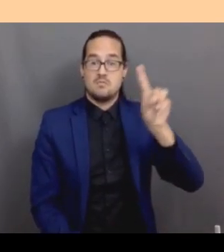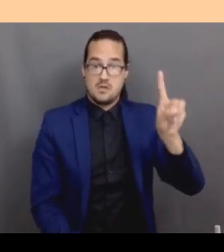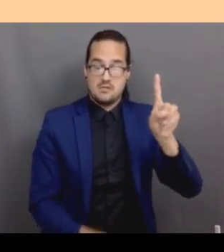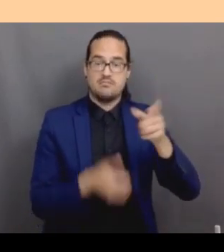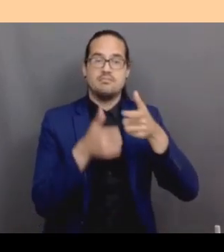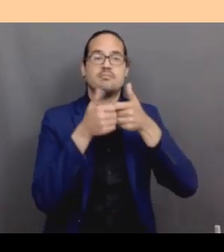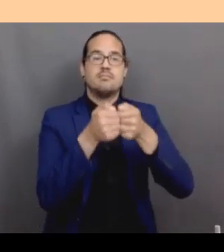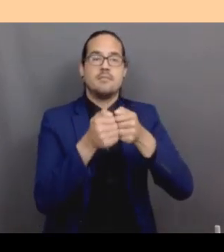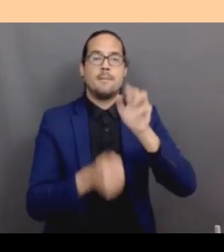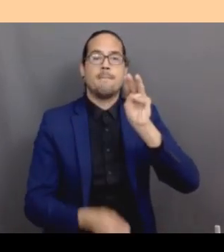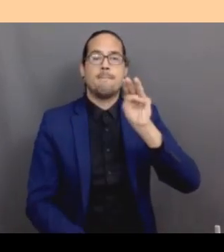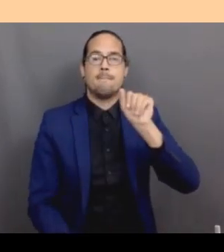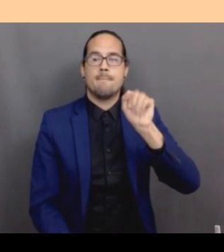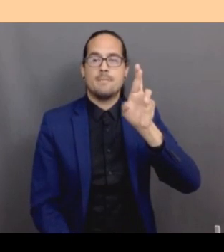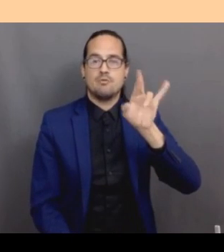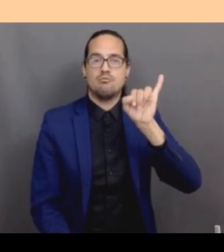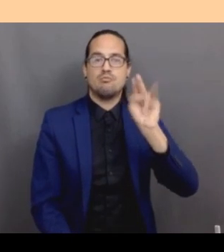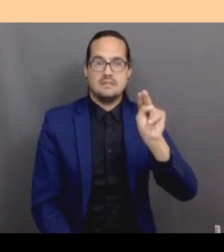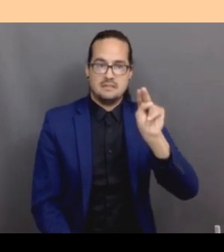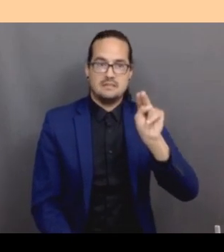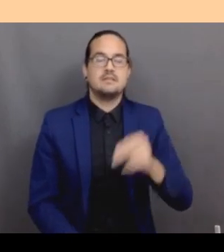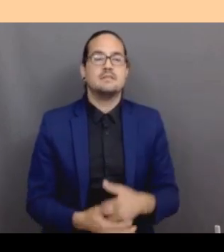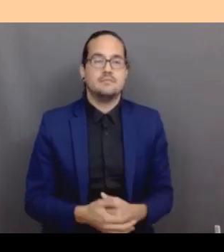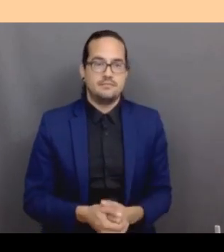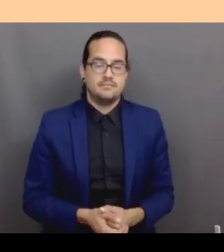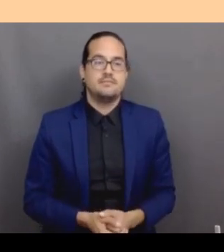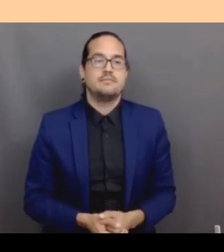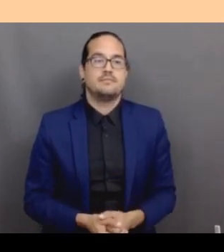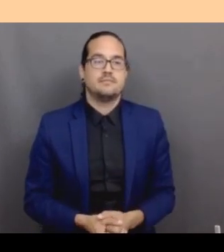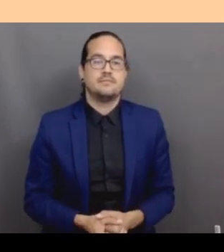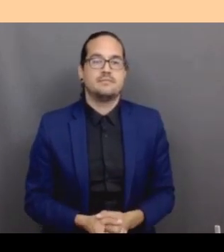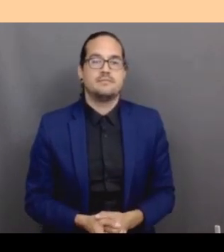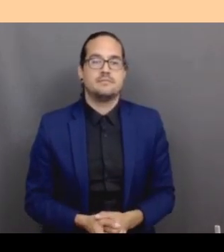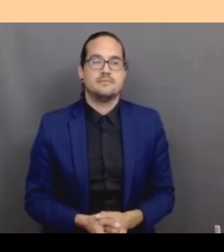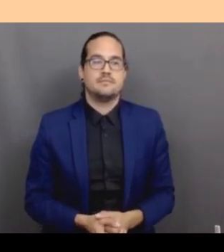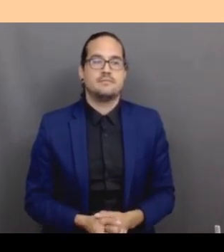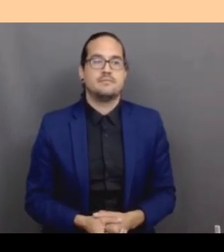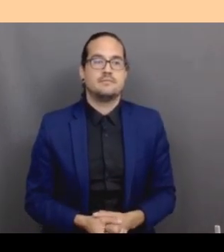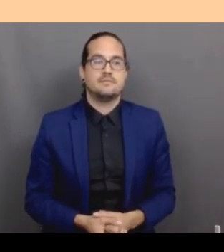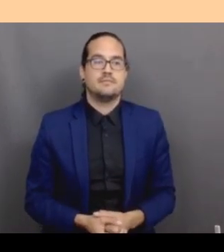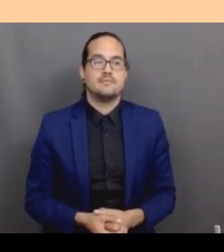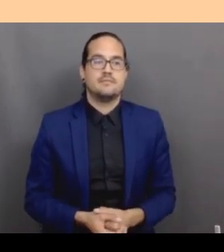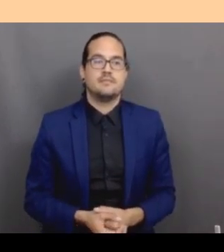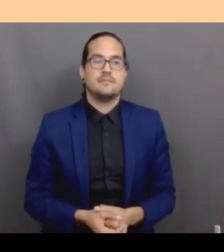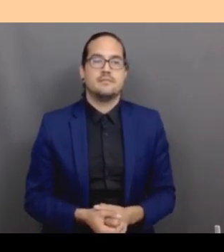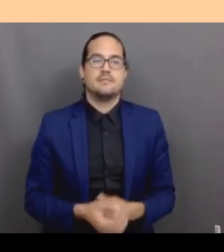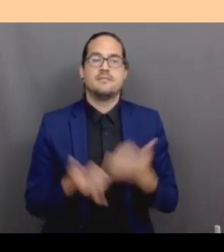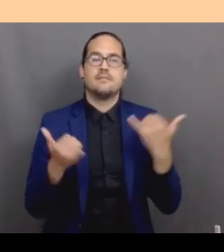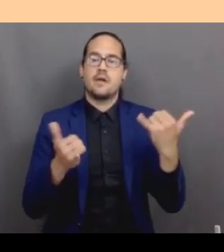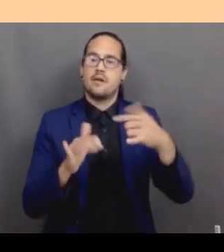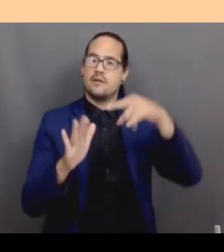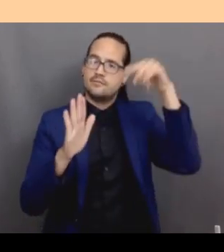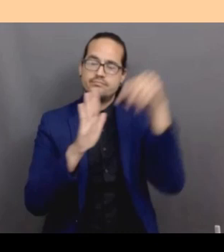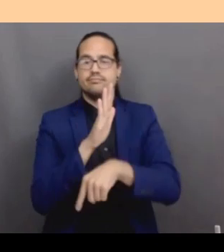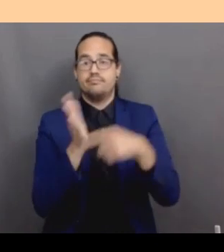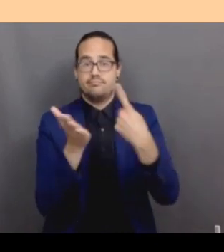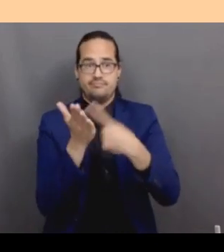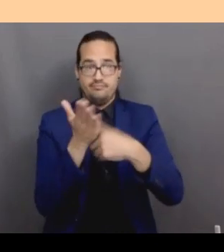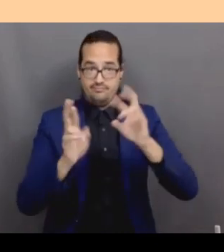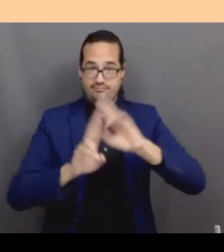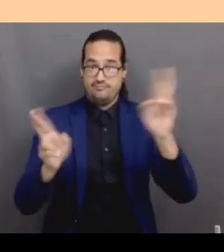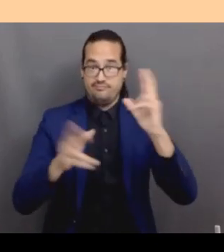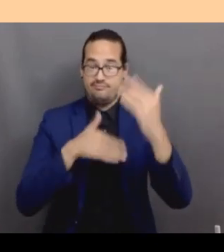468-311. Now let's go ahead and dive into our content. And today we announced a very important next